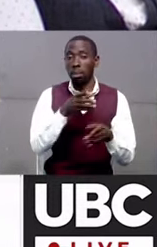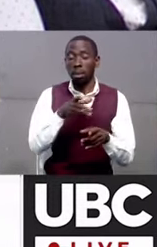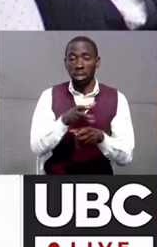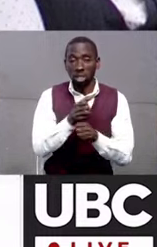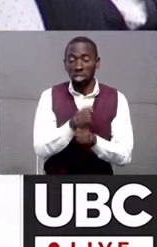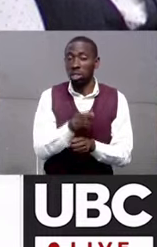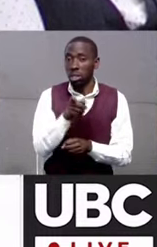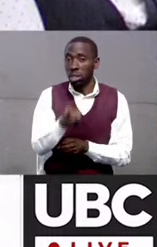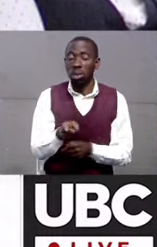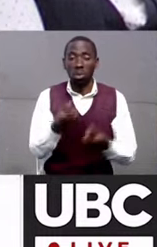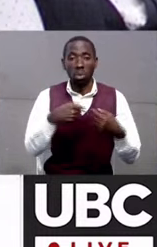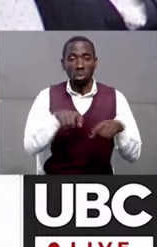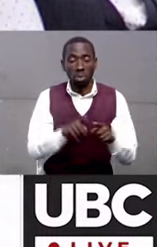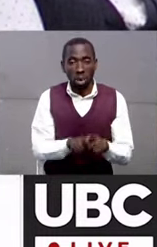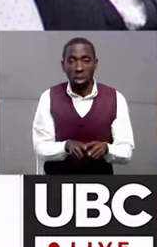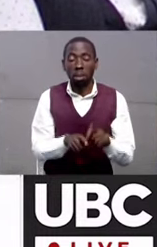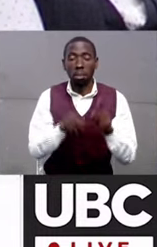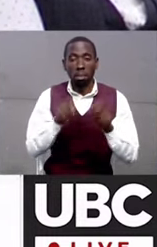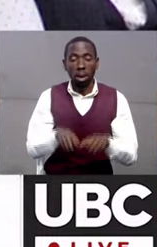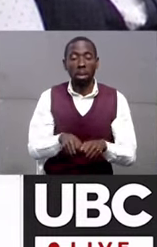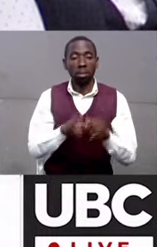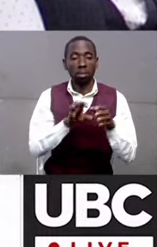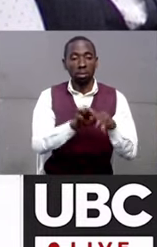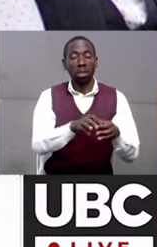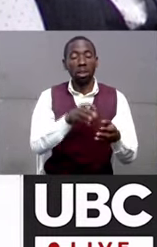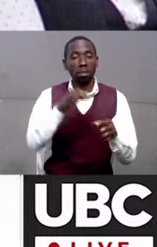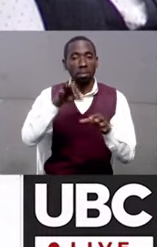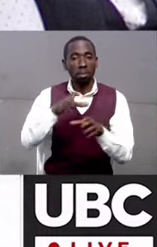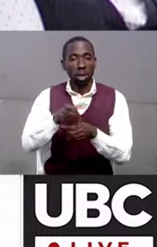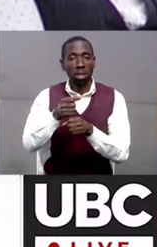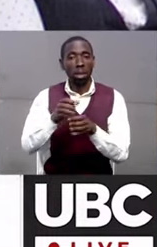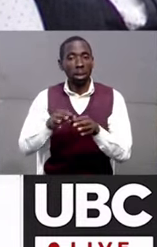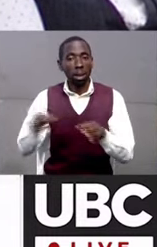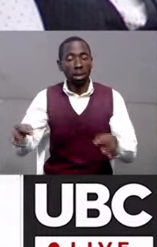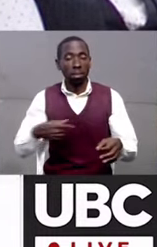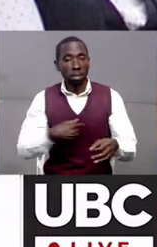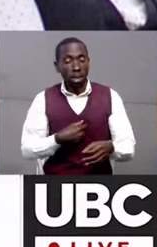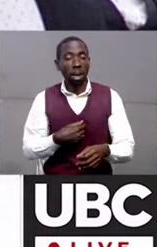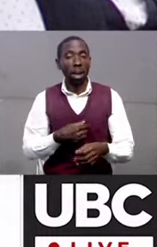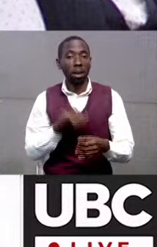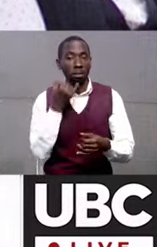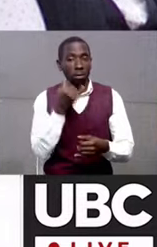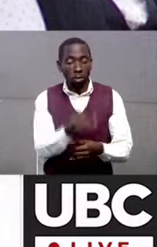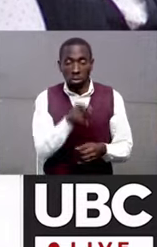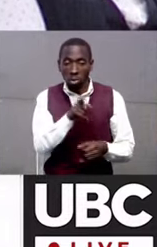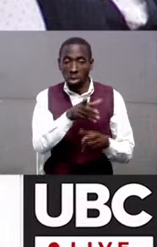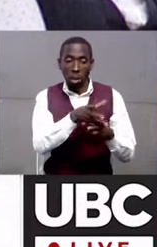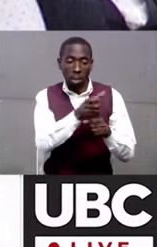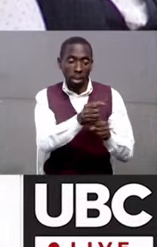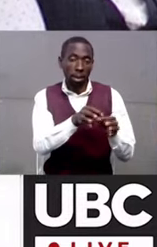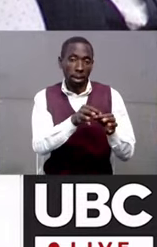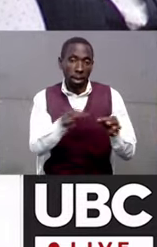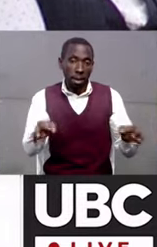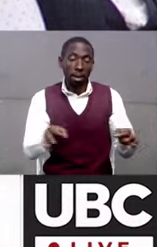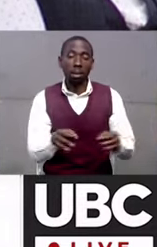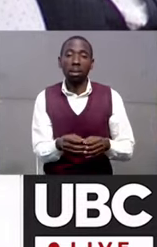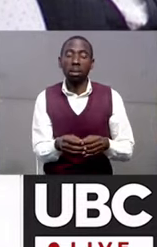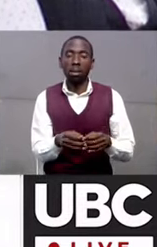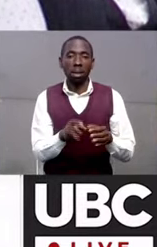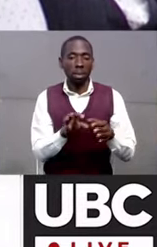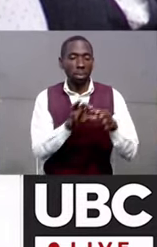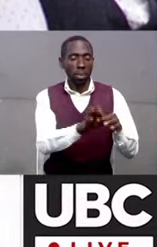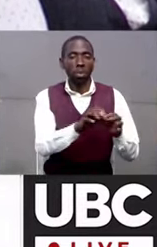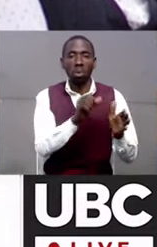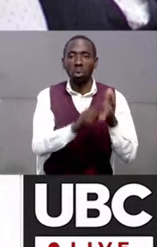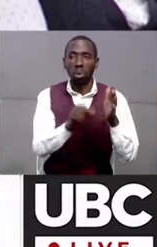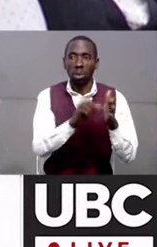is that we are appropriate to vote. And I've labored before to say that those votes are actually equivalent to clauses